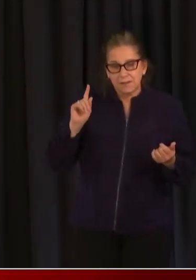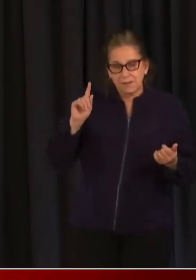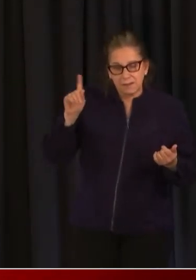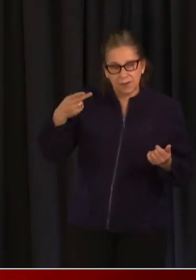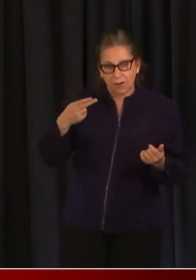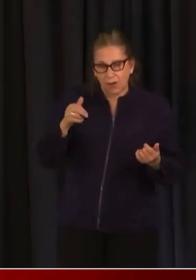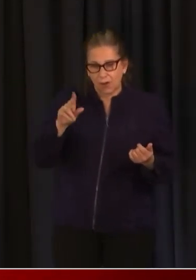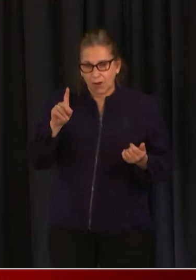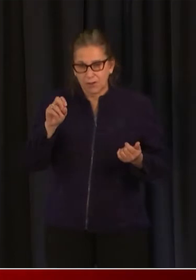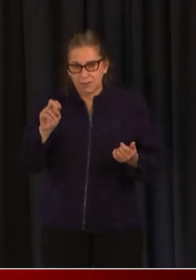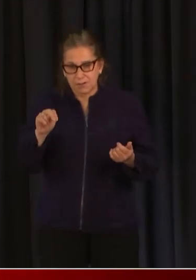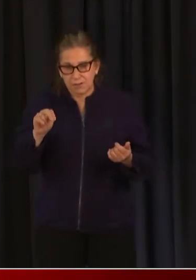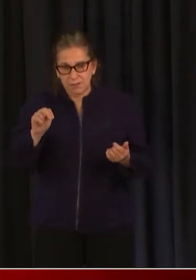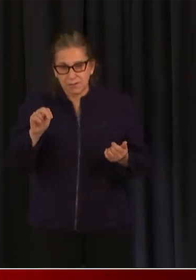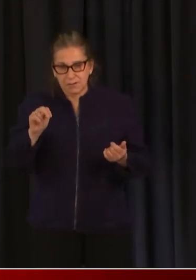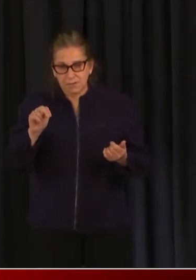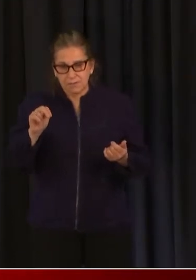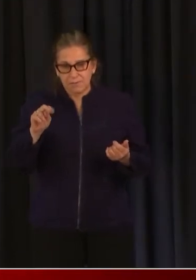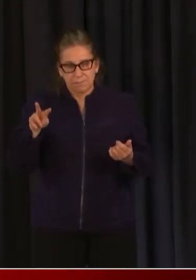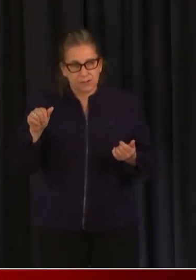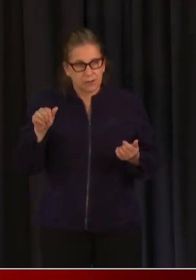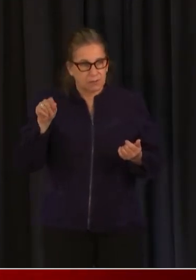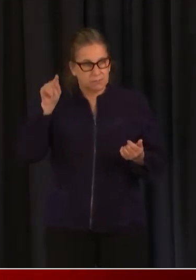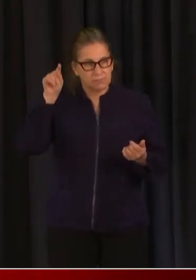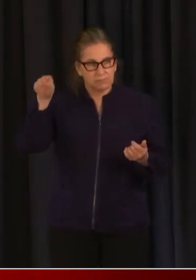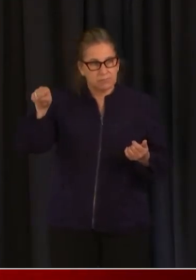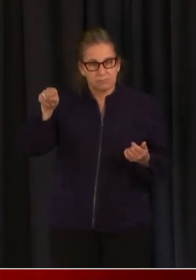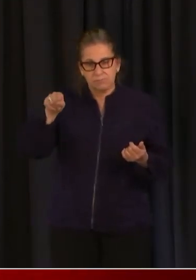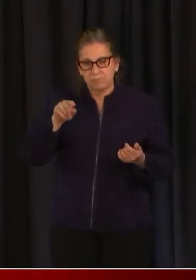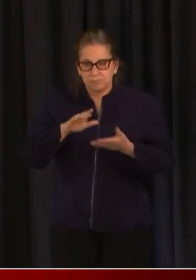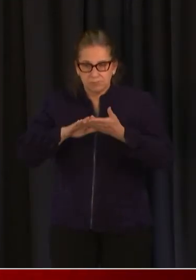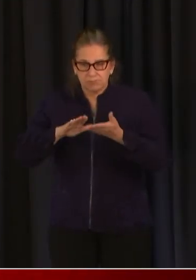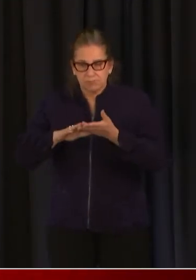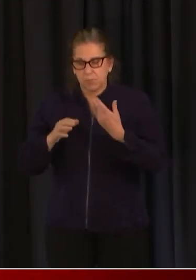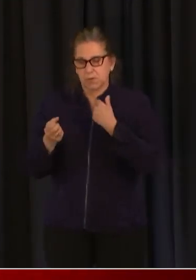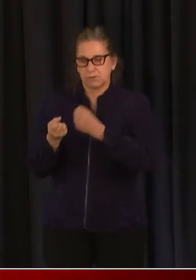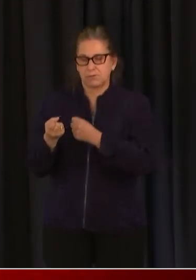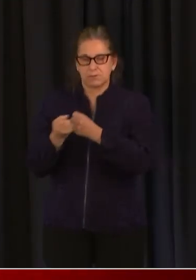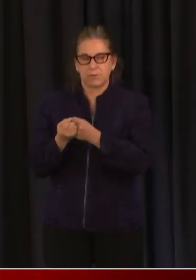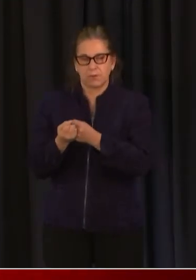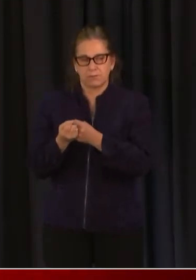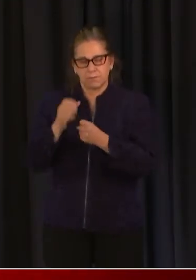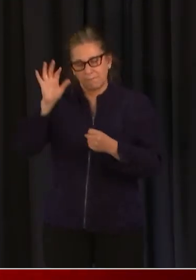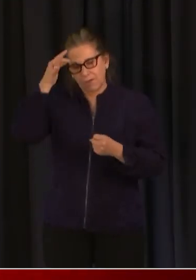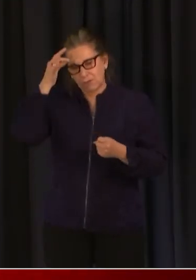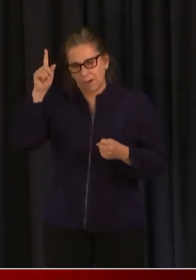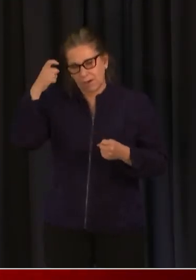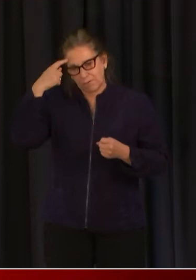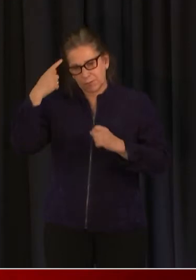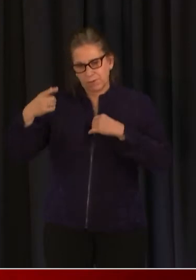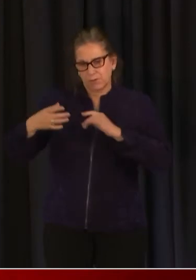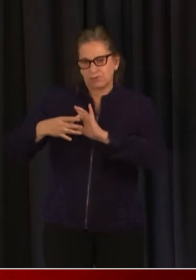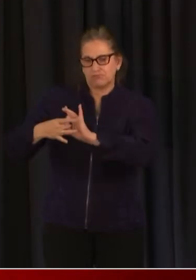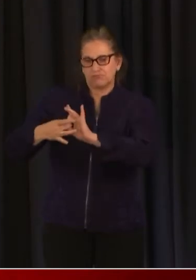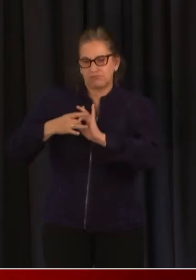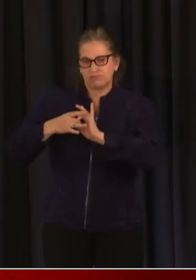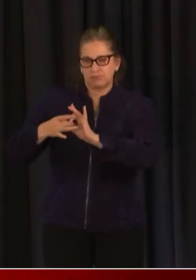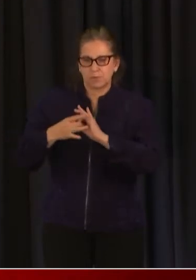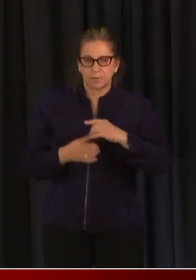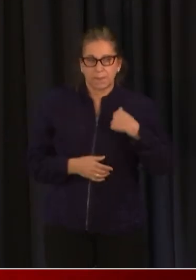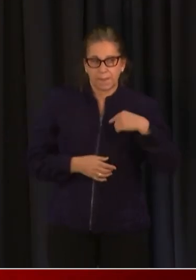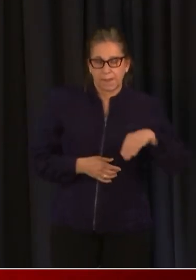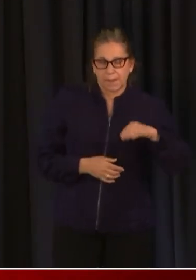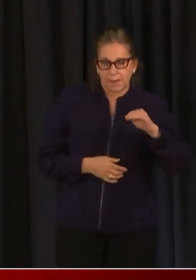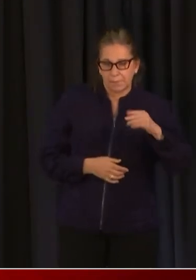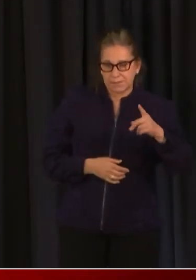we are in support of the federal government. We are also, from a MPD and Homeland